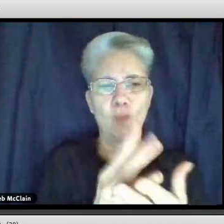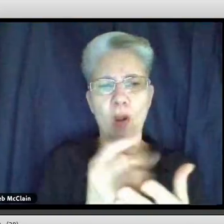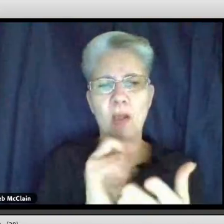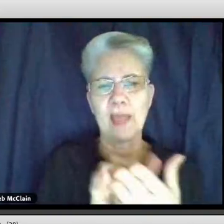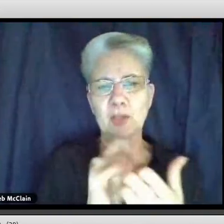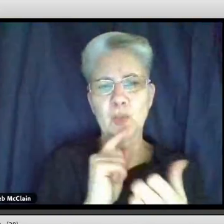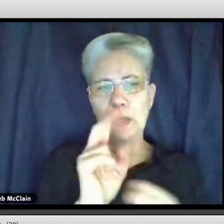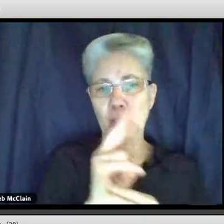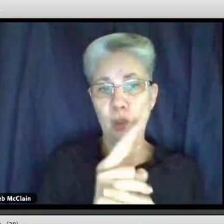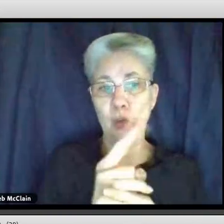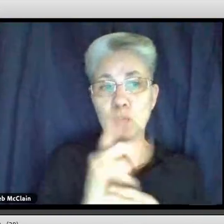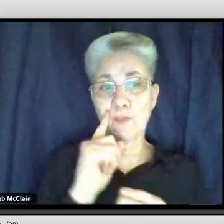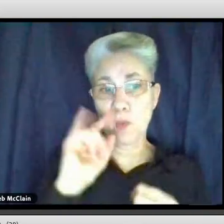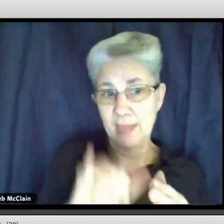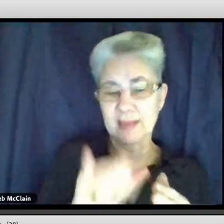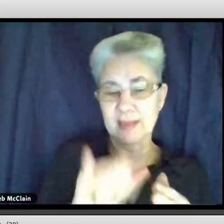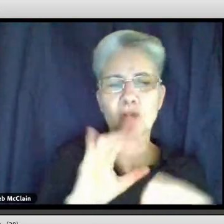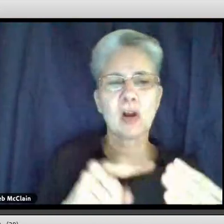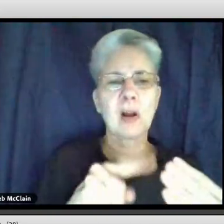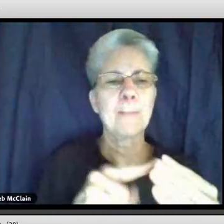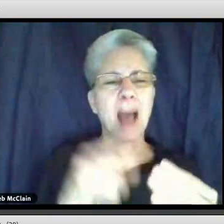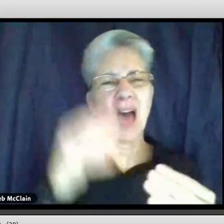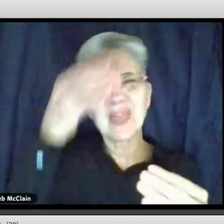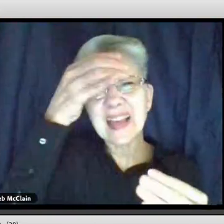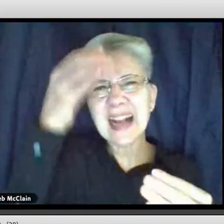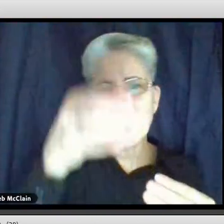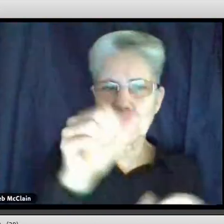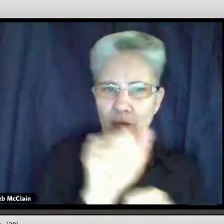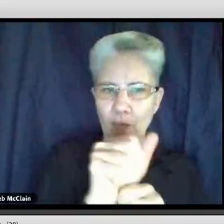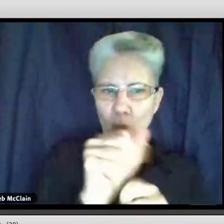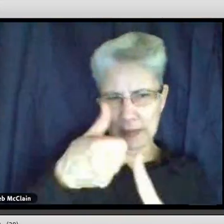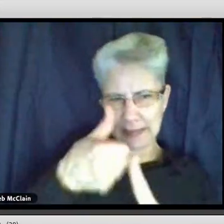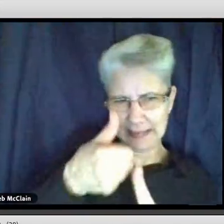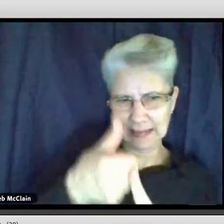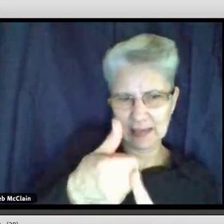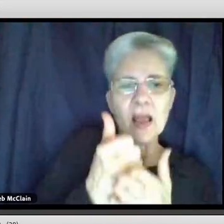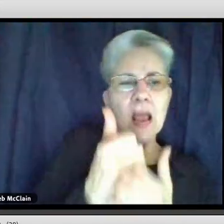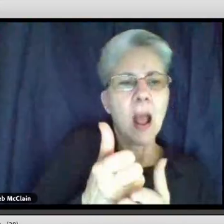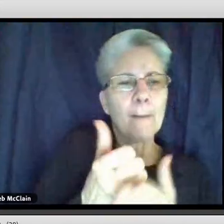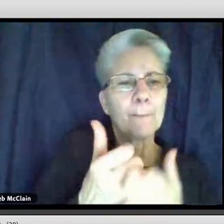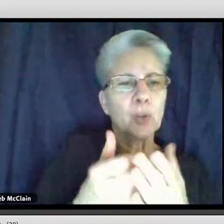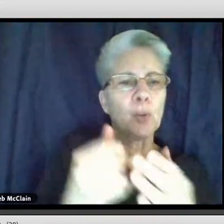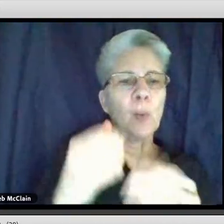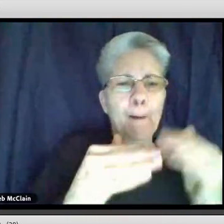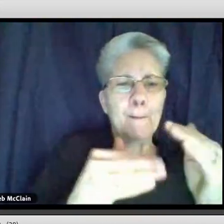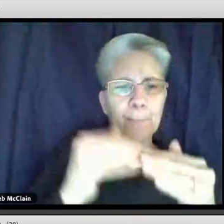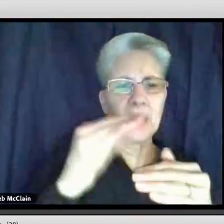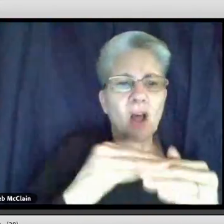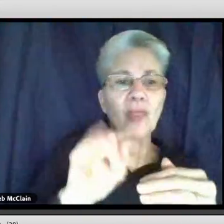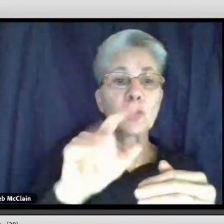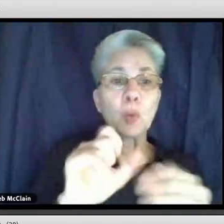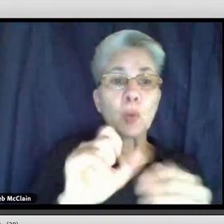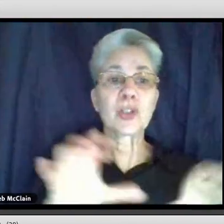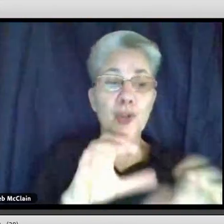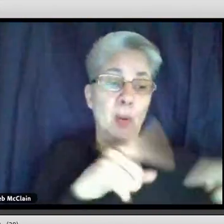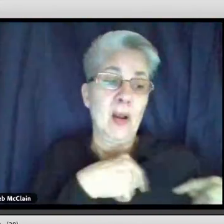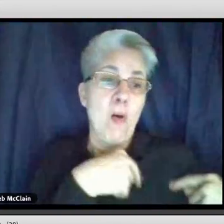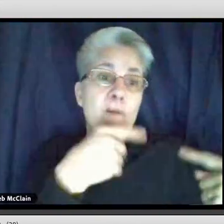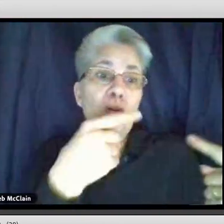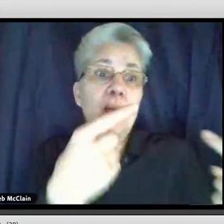can use to do this work. It's talking about the concepts of the work that can help you build the tools to actually do it over time.